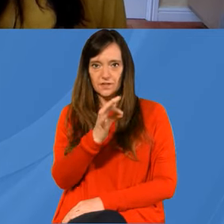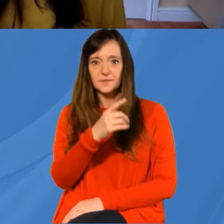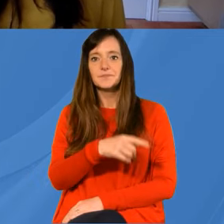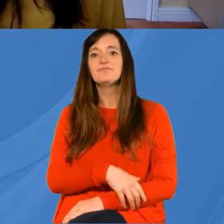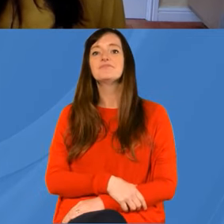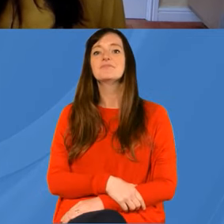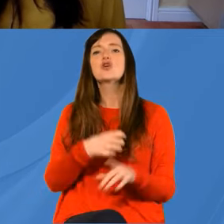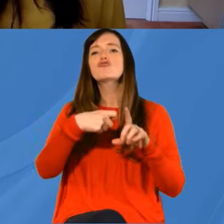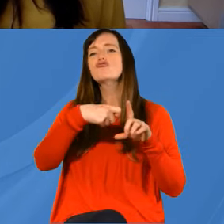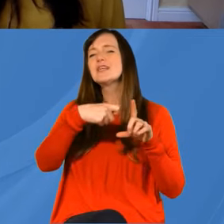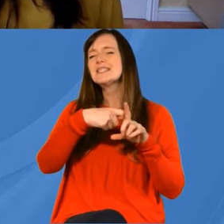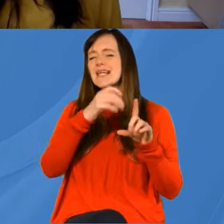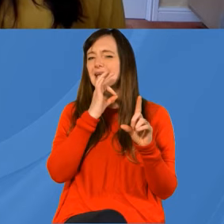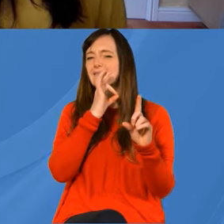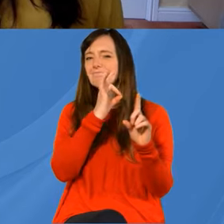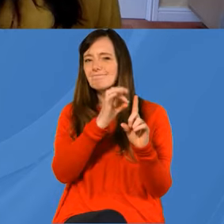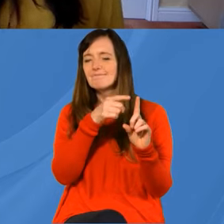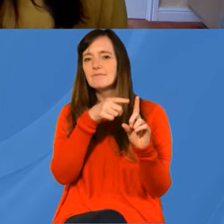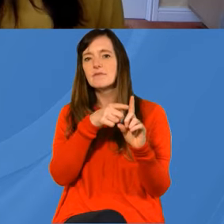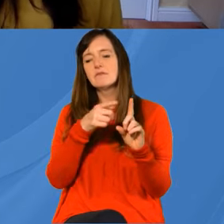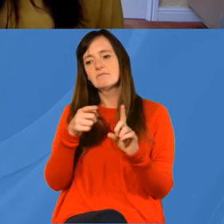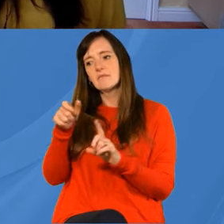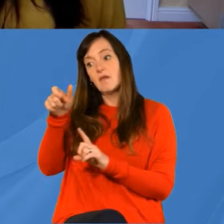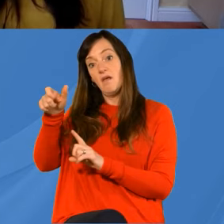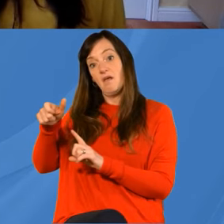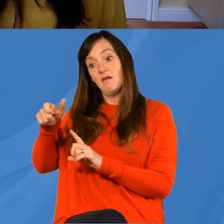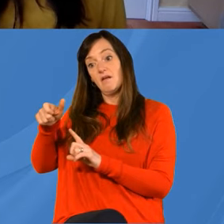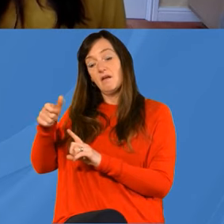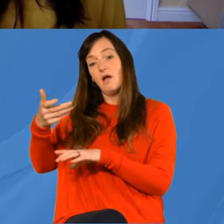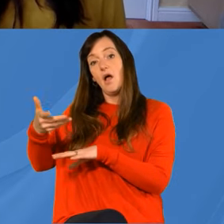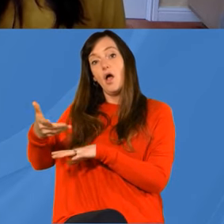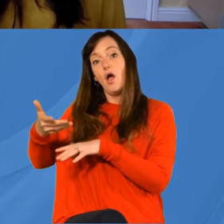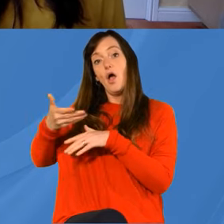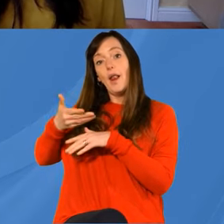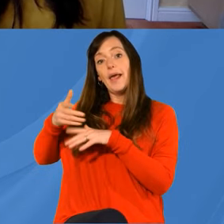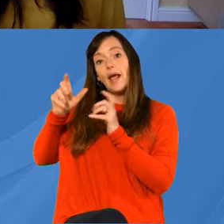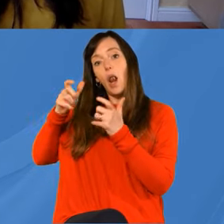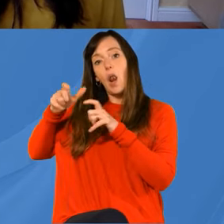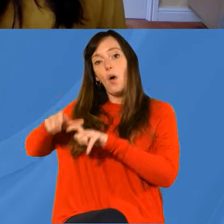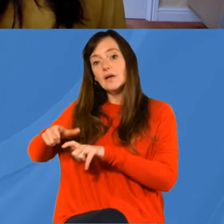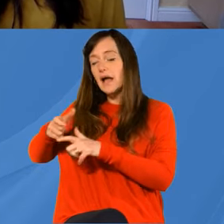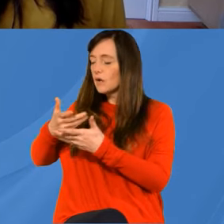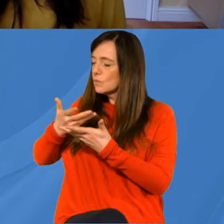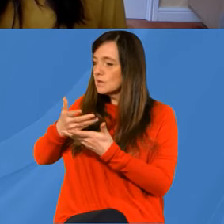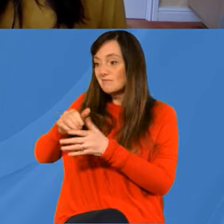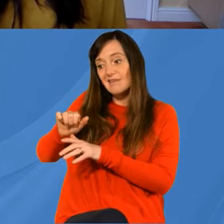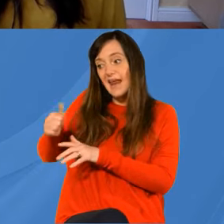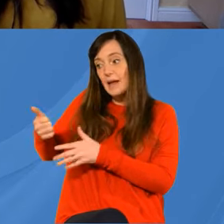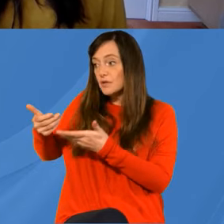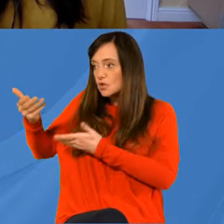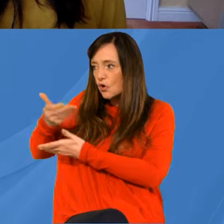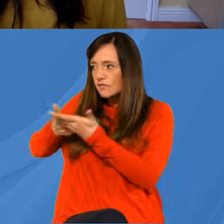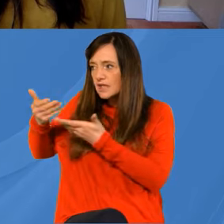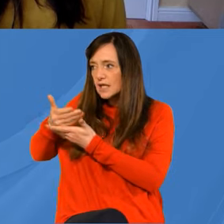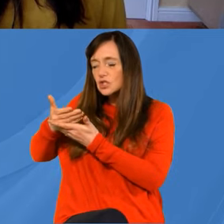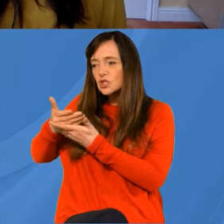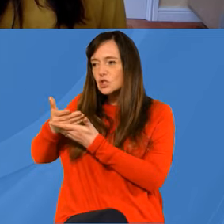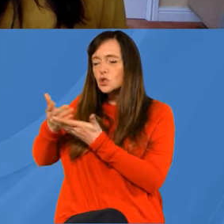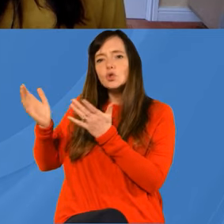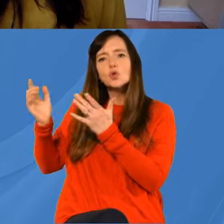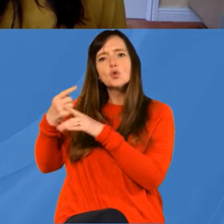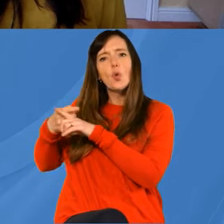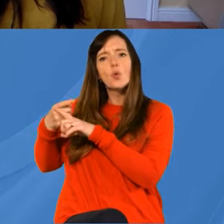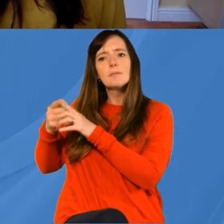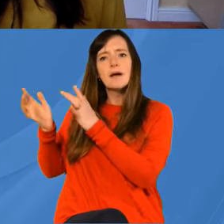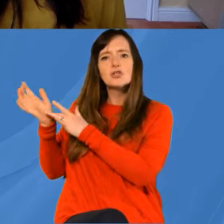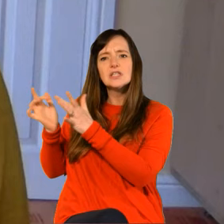this is for you. Someone says, we spoke to our neighbours early on in lockdown about Christ. How do we pick up on those conversations